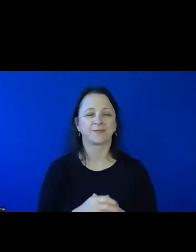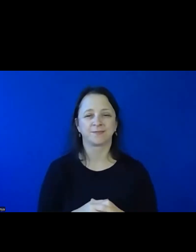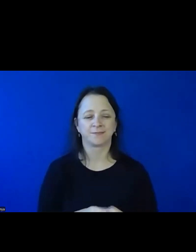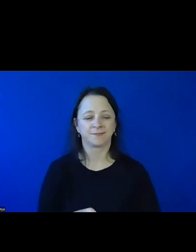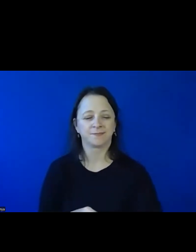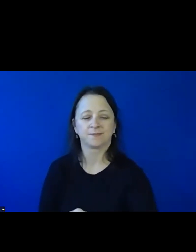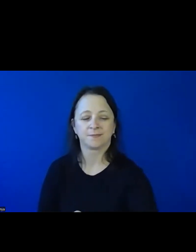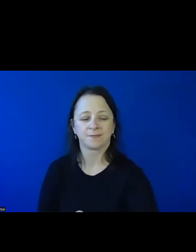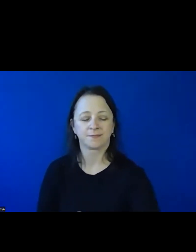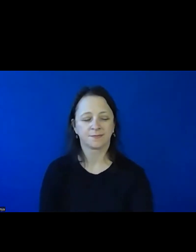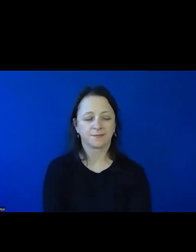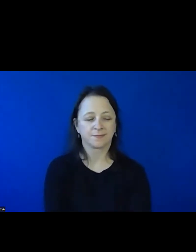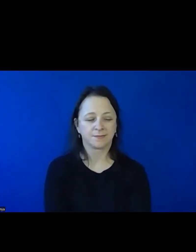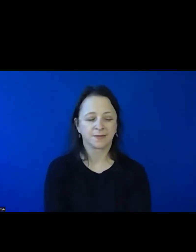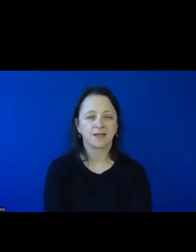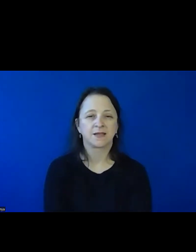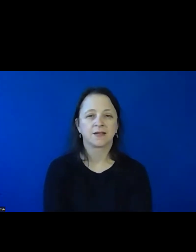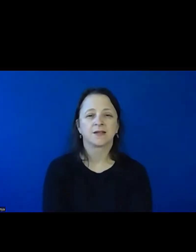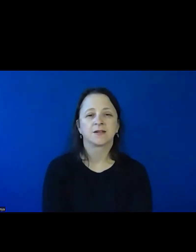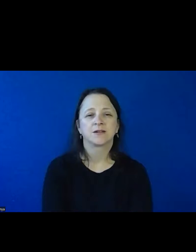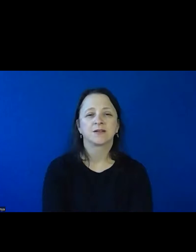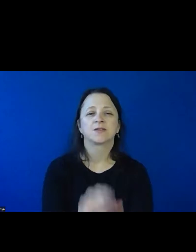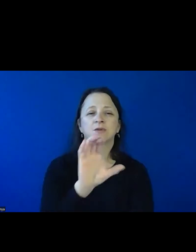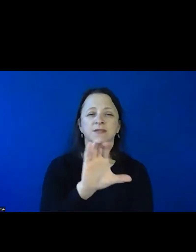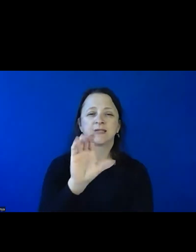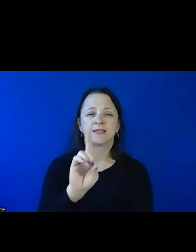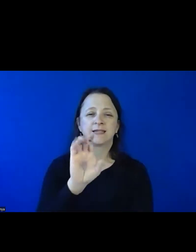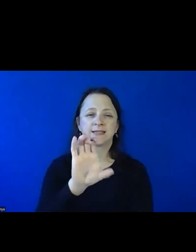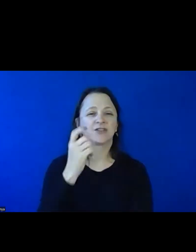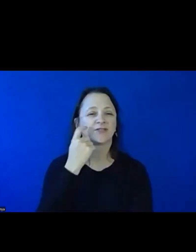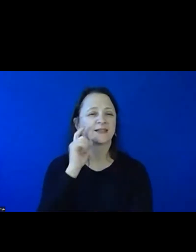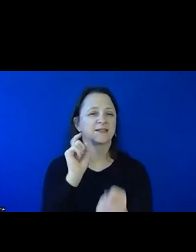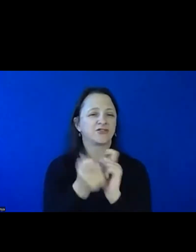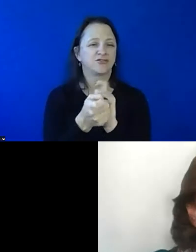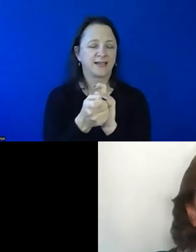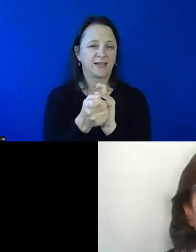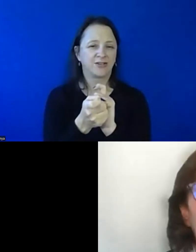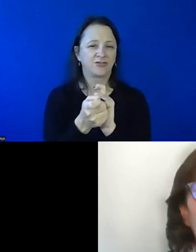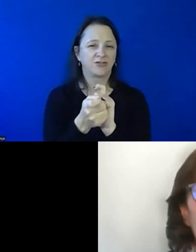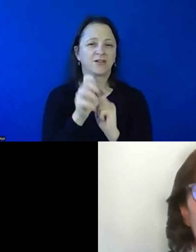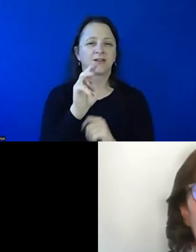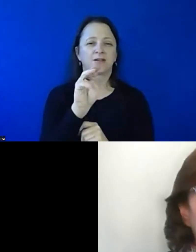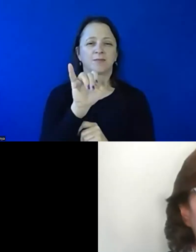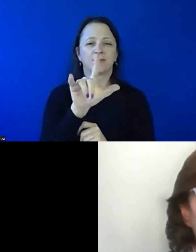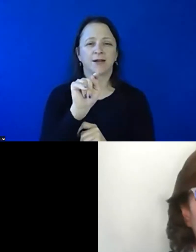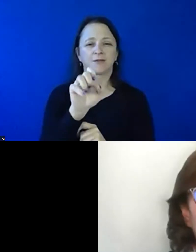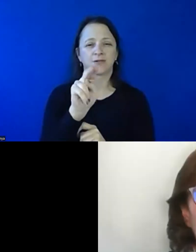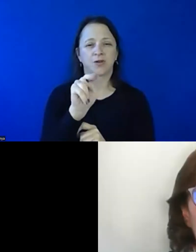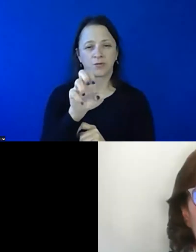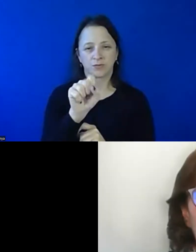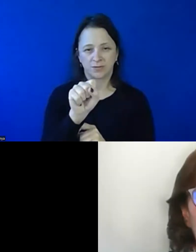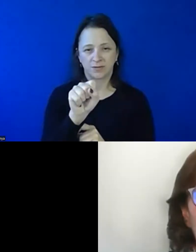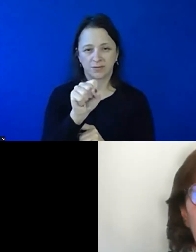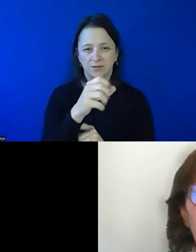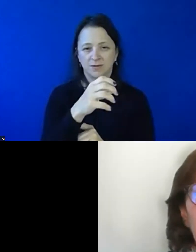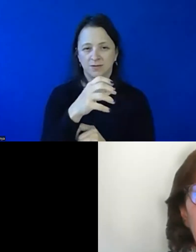topics. So Dr. Hyman, the CDC recently changed the milestones and